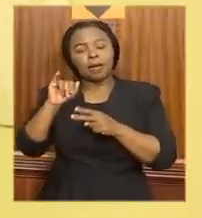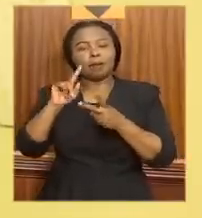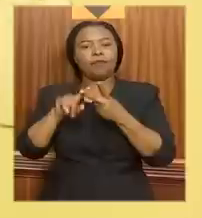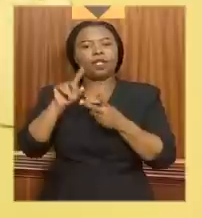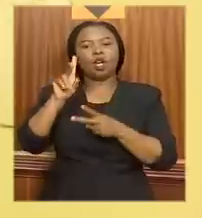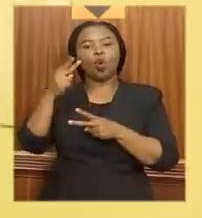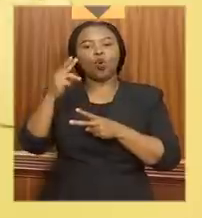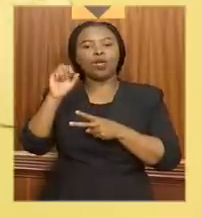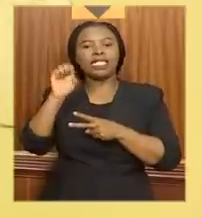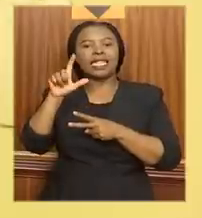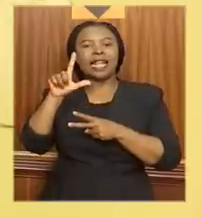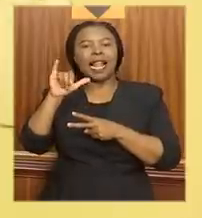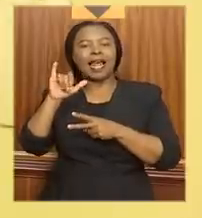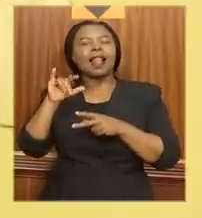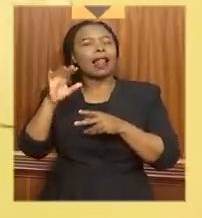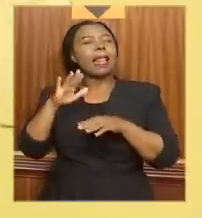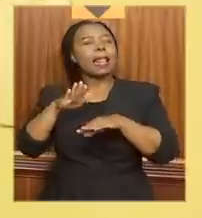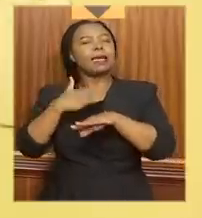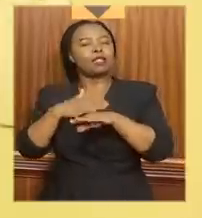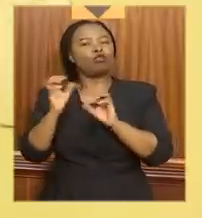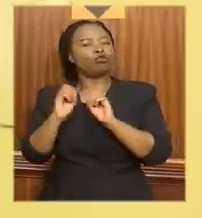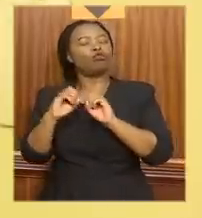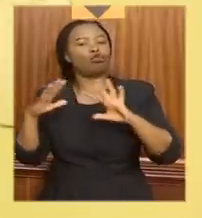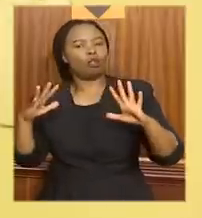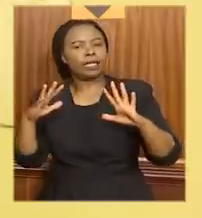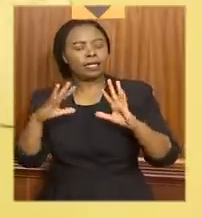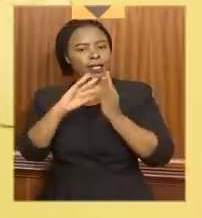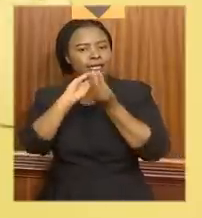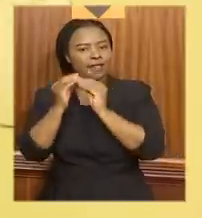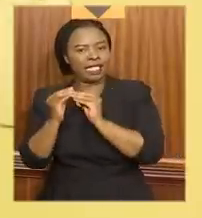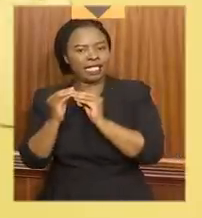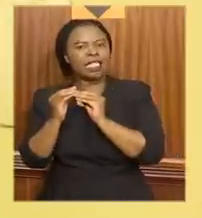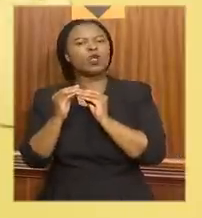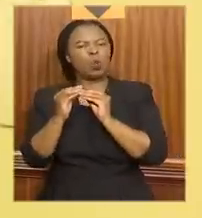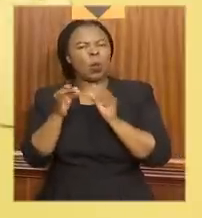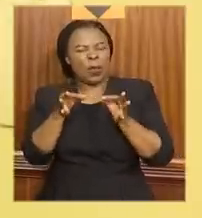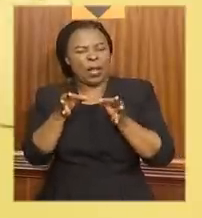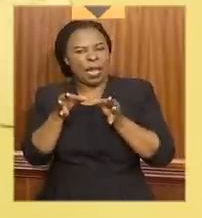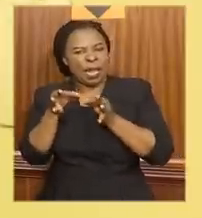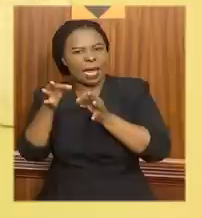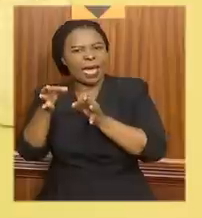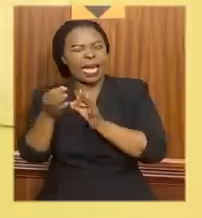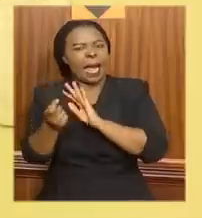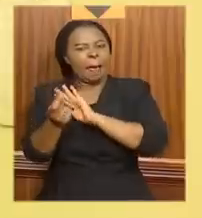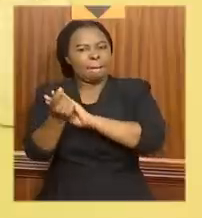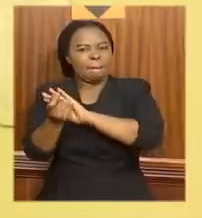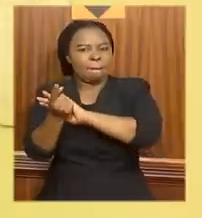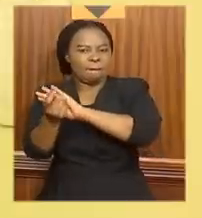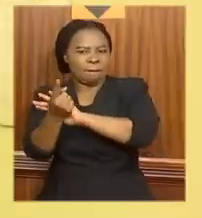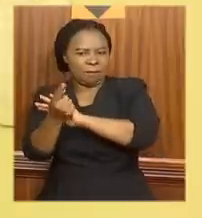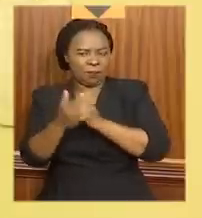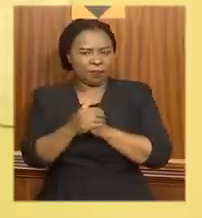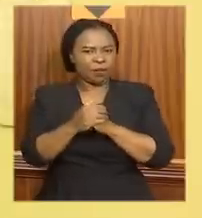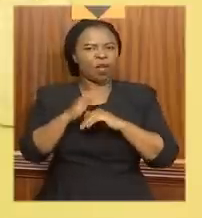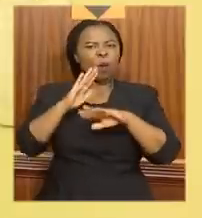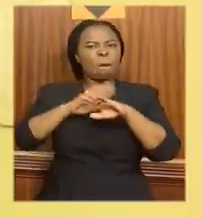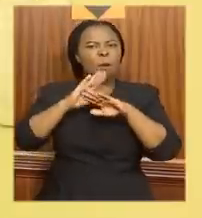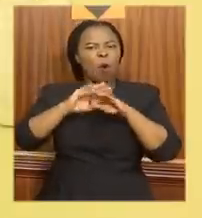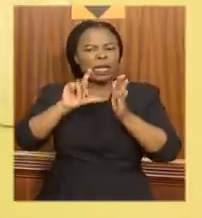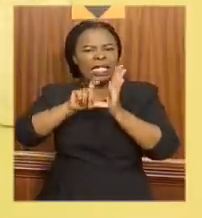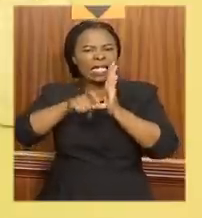late, and they have experienced several delays and also some design